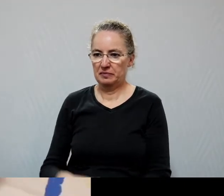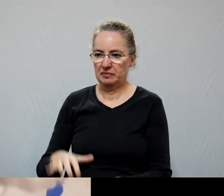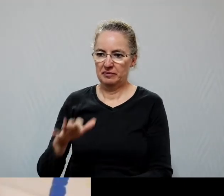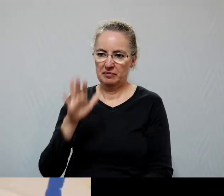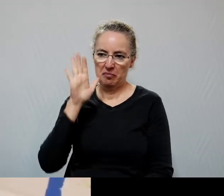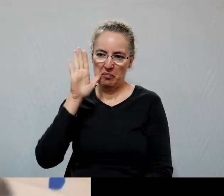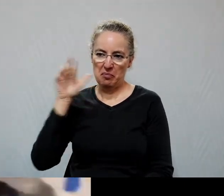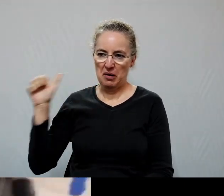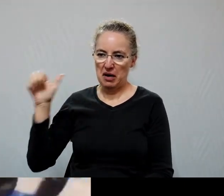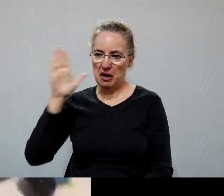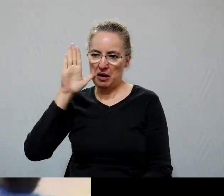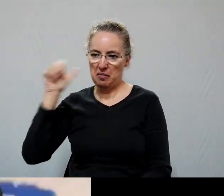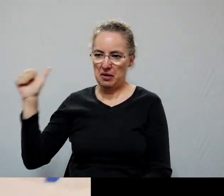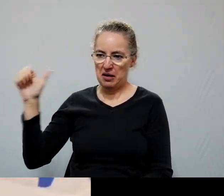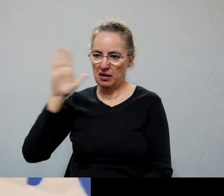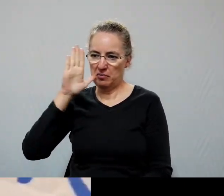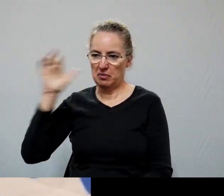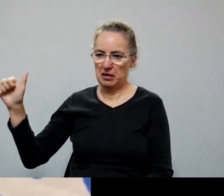meh.